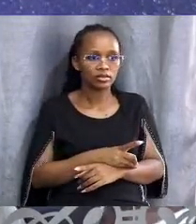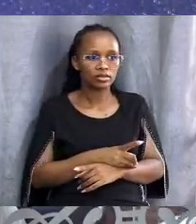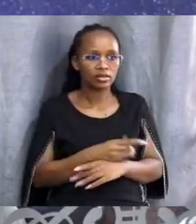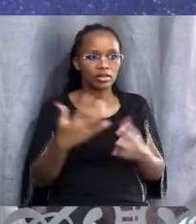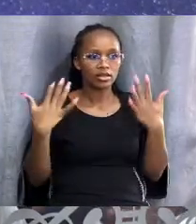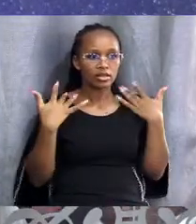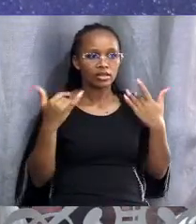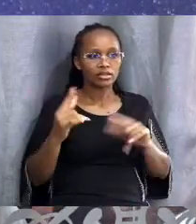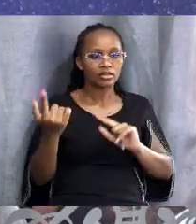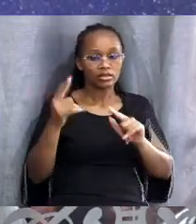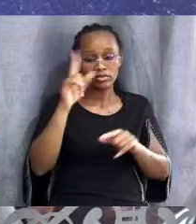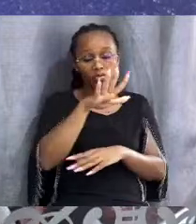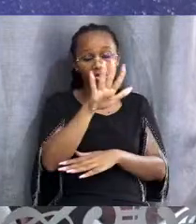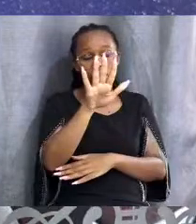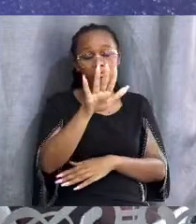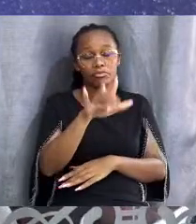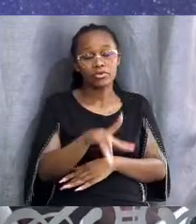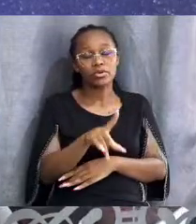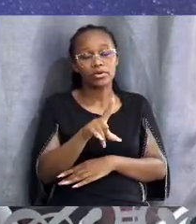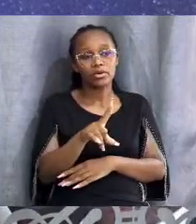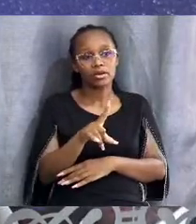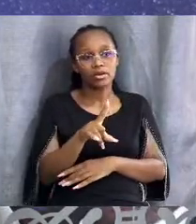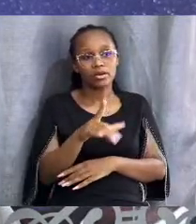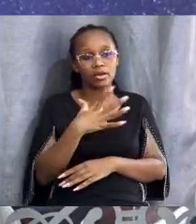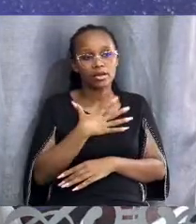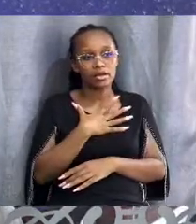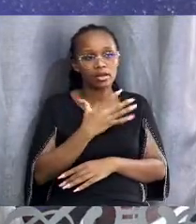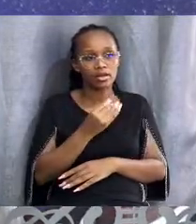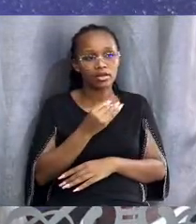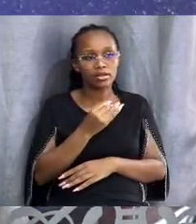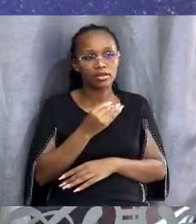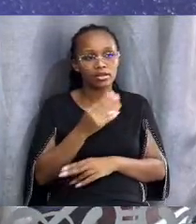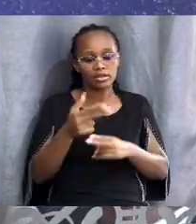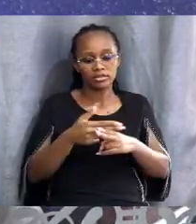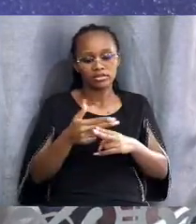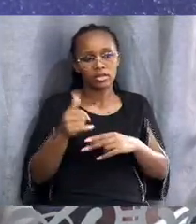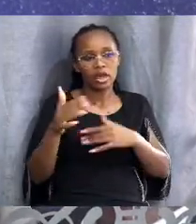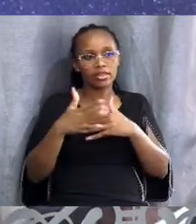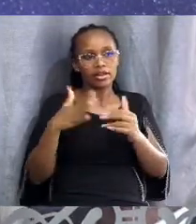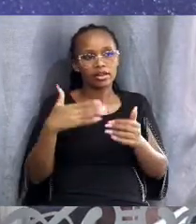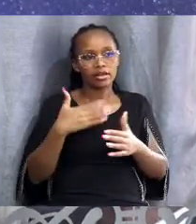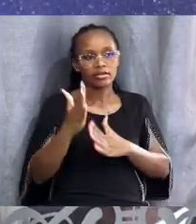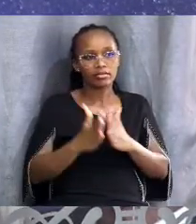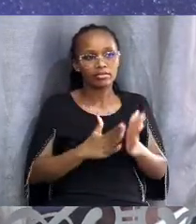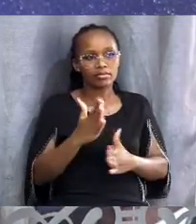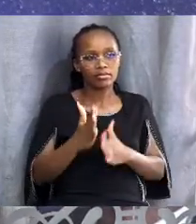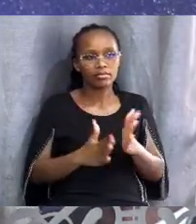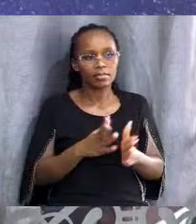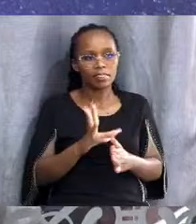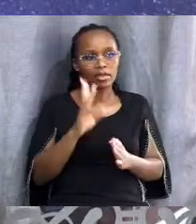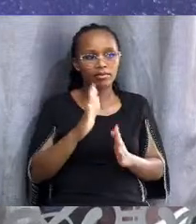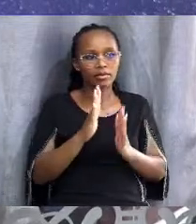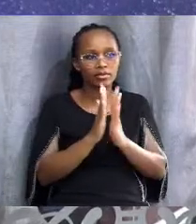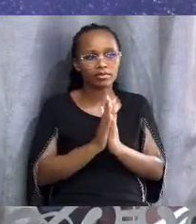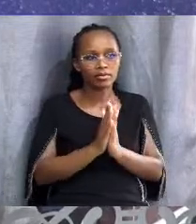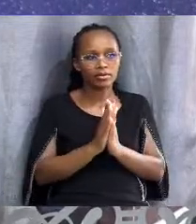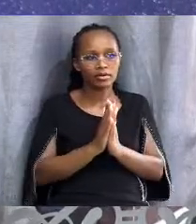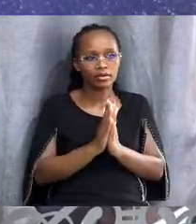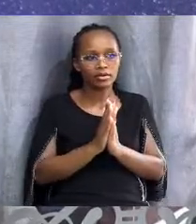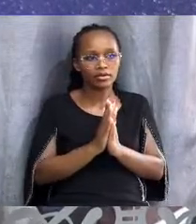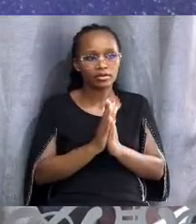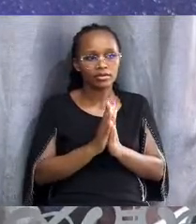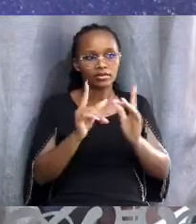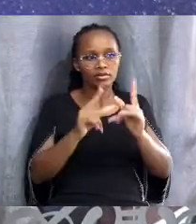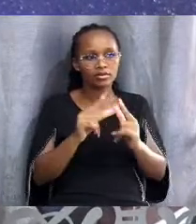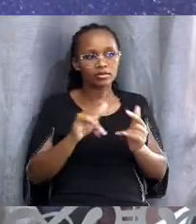angels came for you much sooner than I planned. I'll brave the bitter